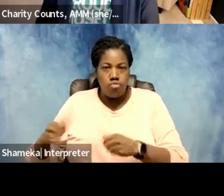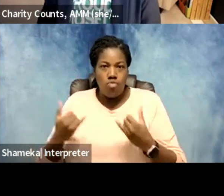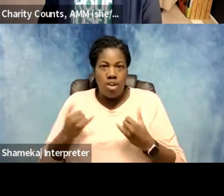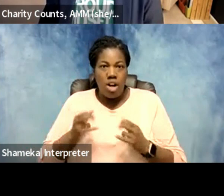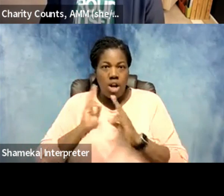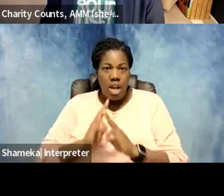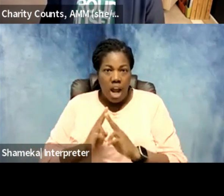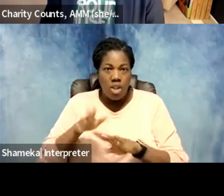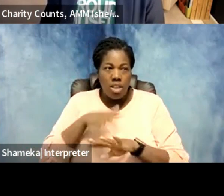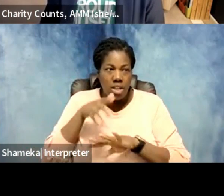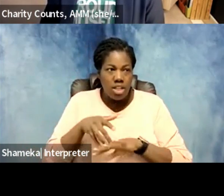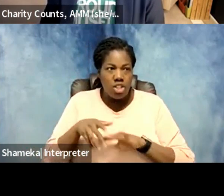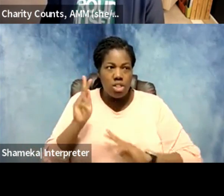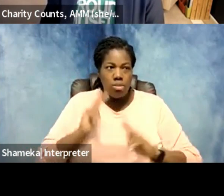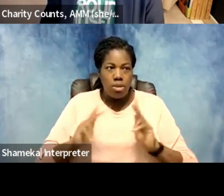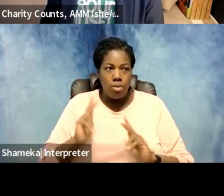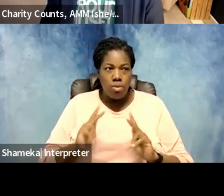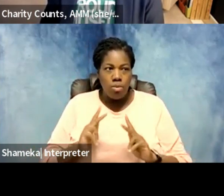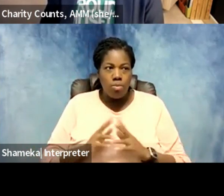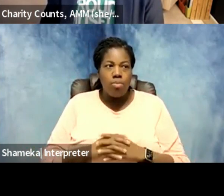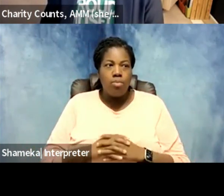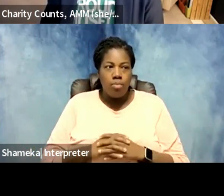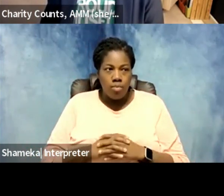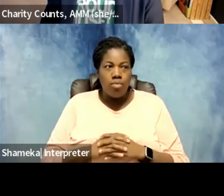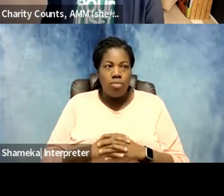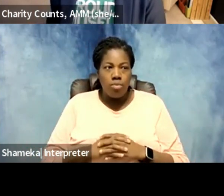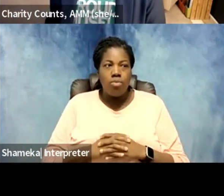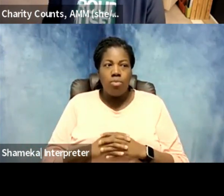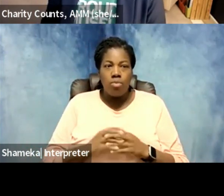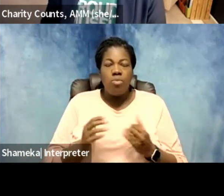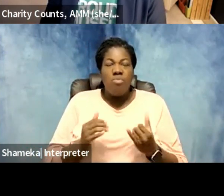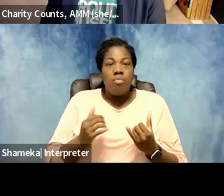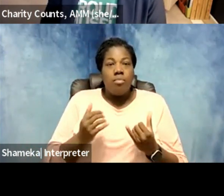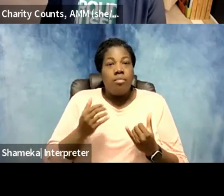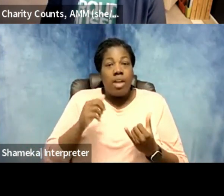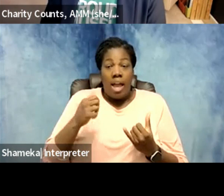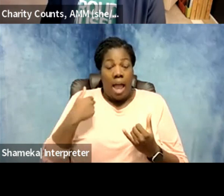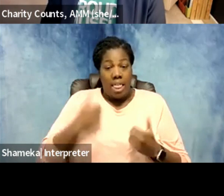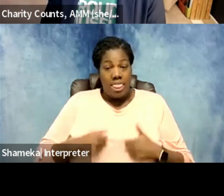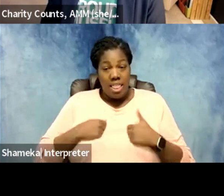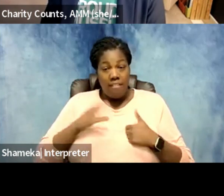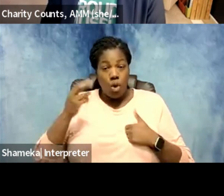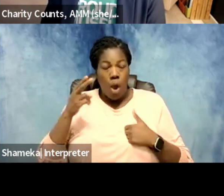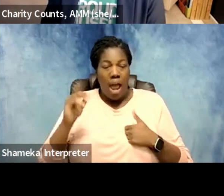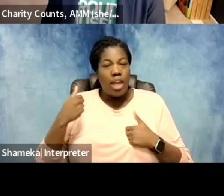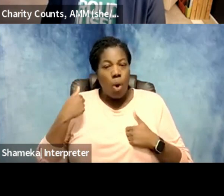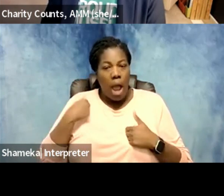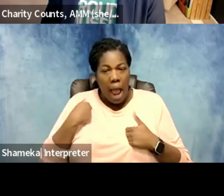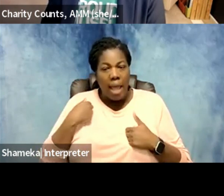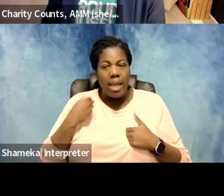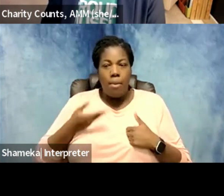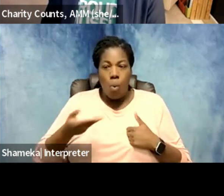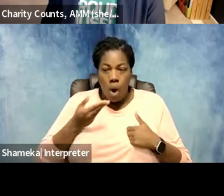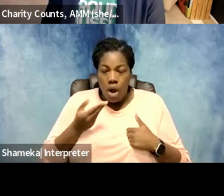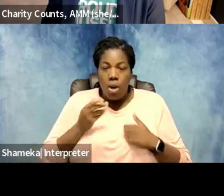the indigenous people who have called it home. Because I'm located here in Ohio, I recognize that I am a guest in the original homeland